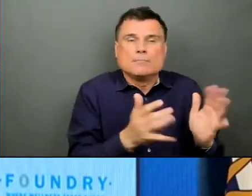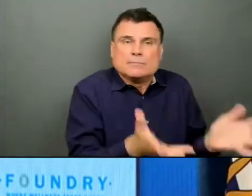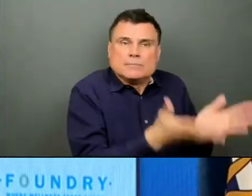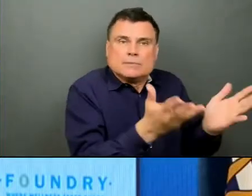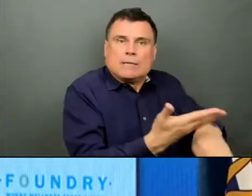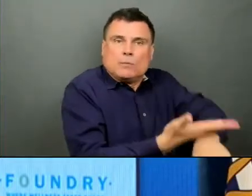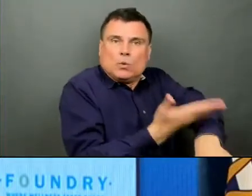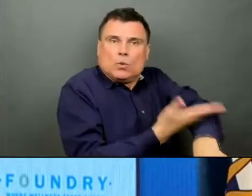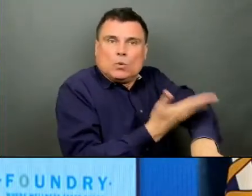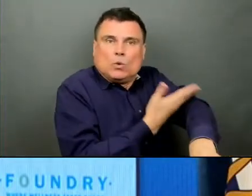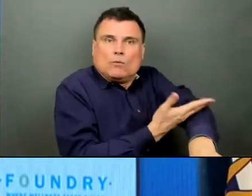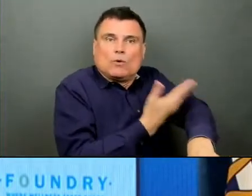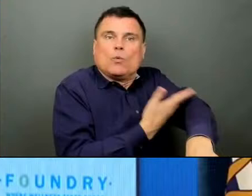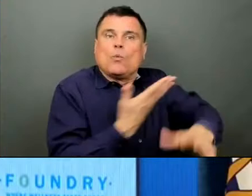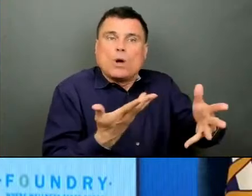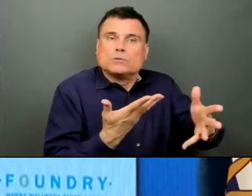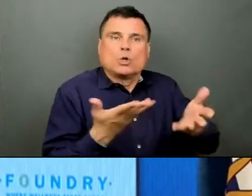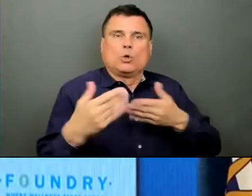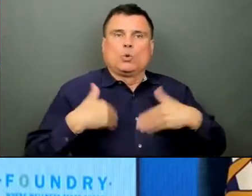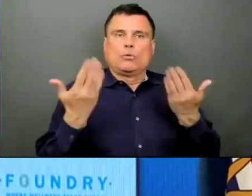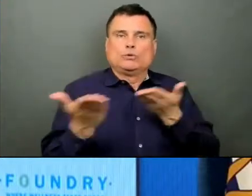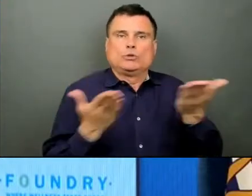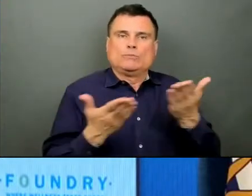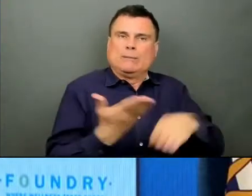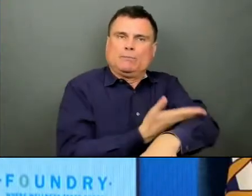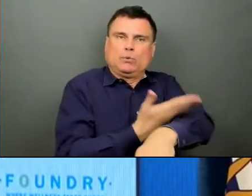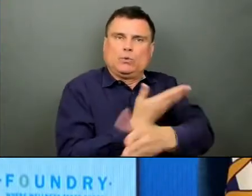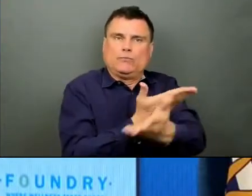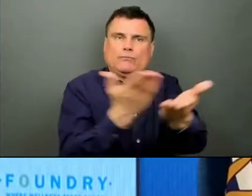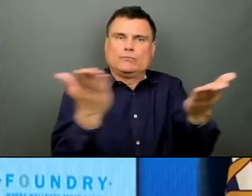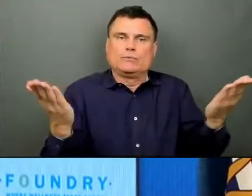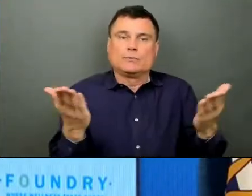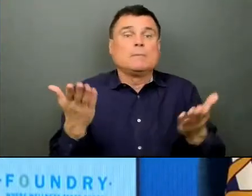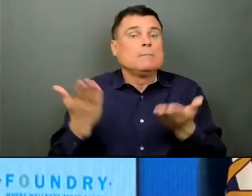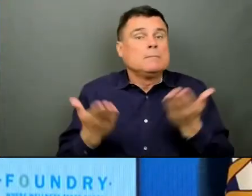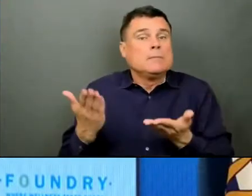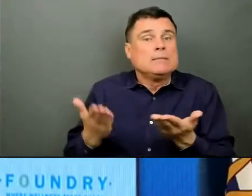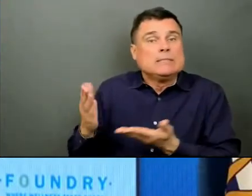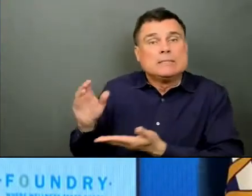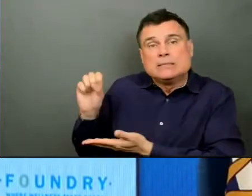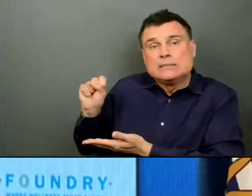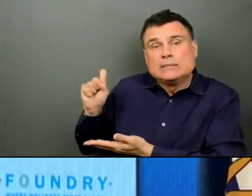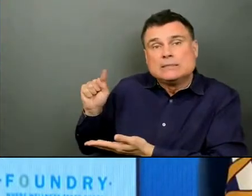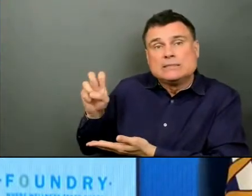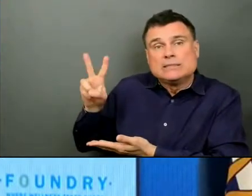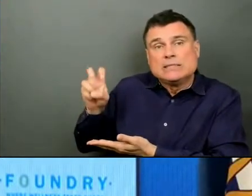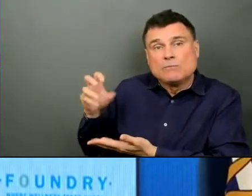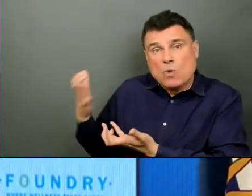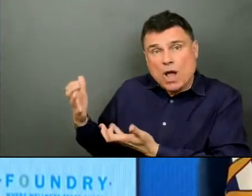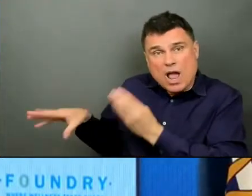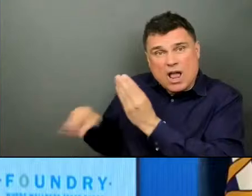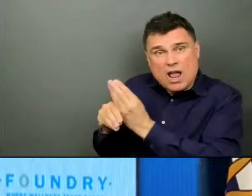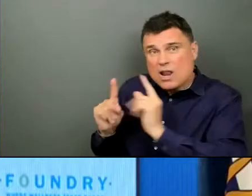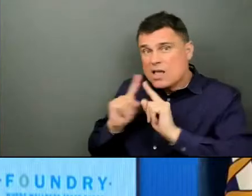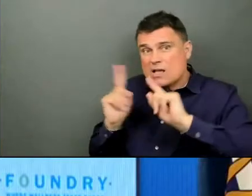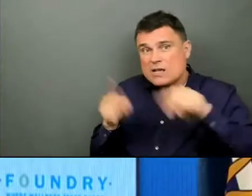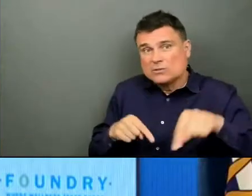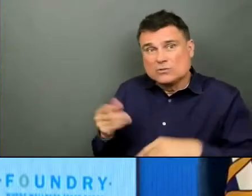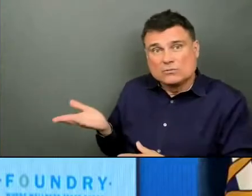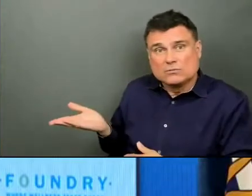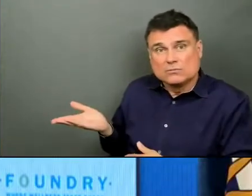be that Steve Mathias also wants to weigh in on this, because I know we've been having some conversations along those lines as well.